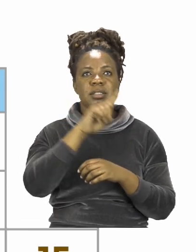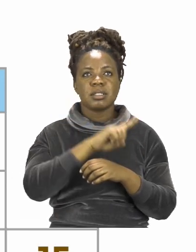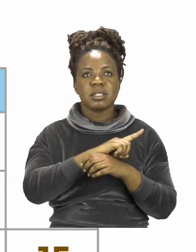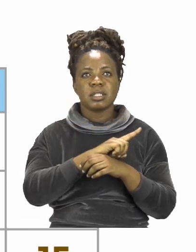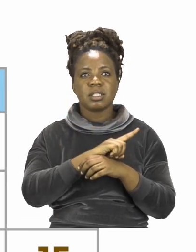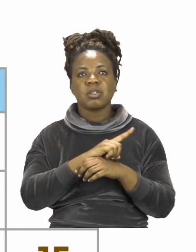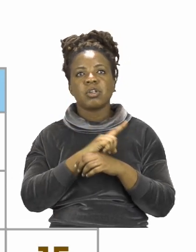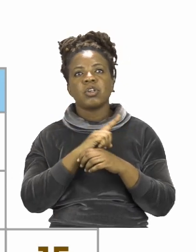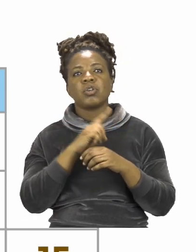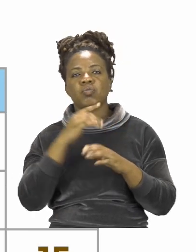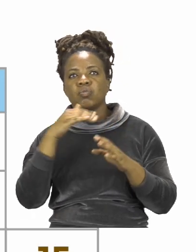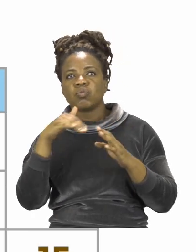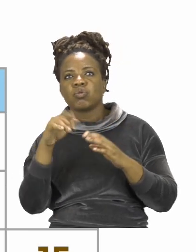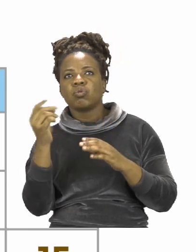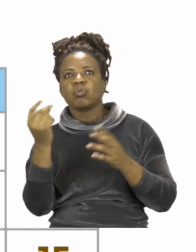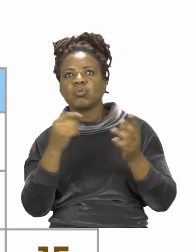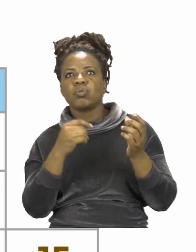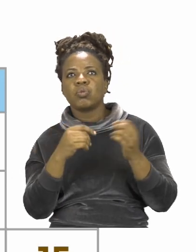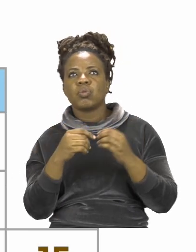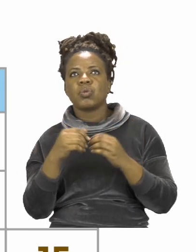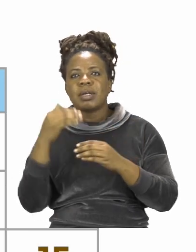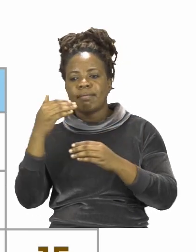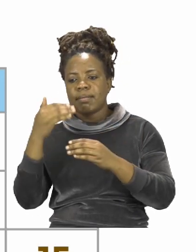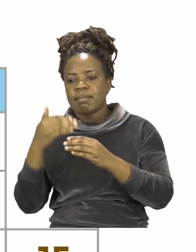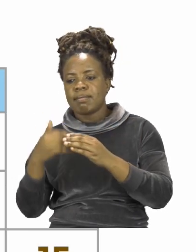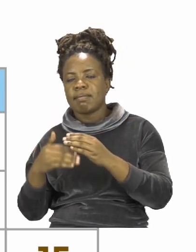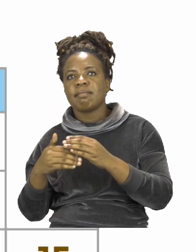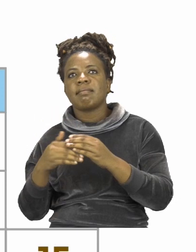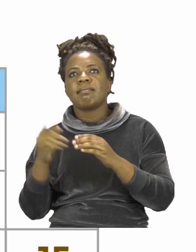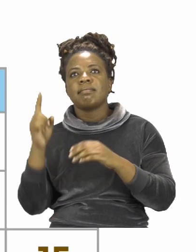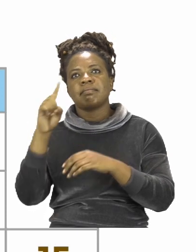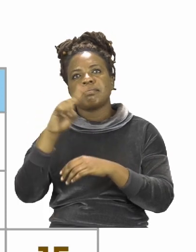2nd all the way going down